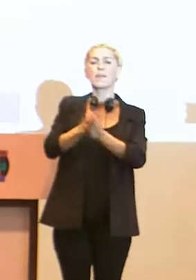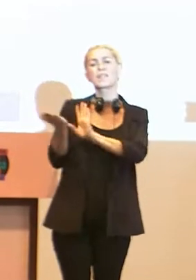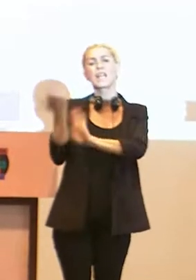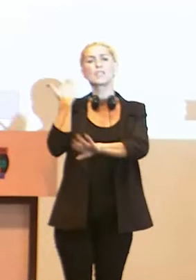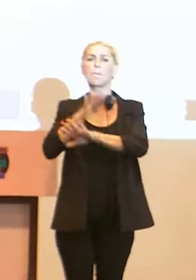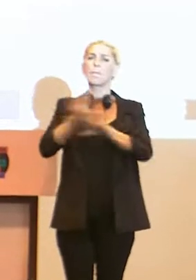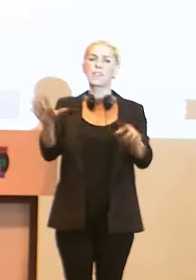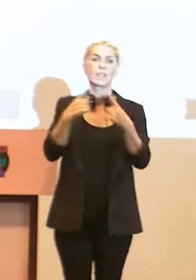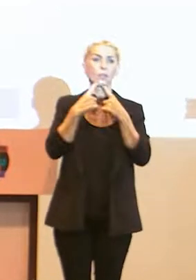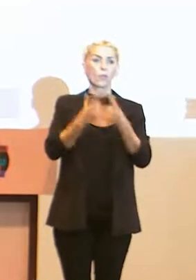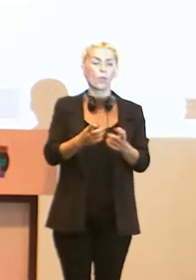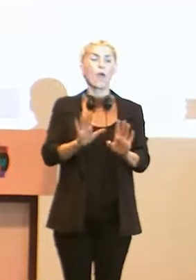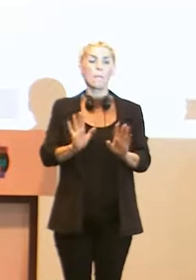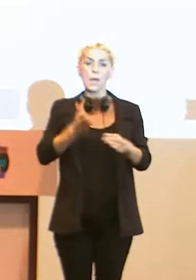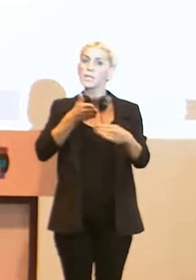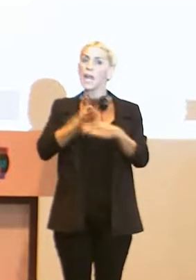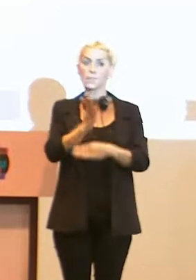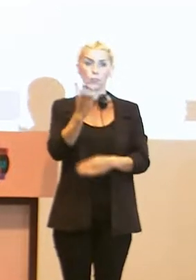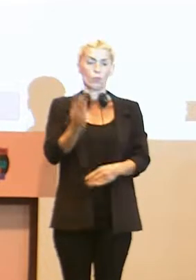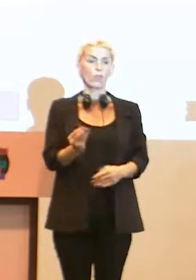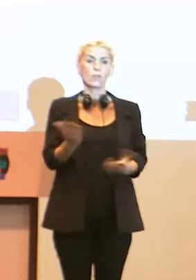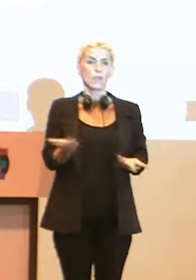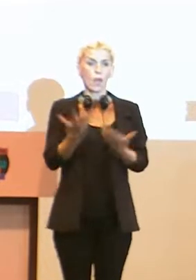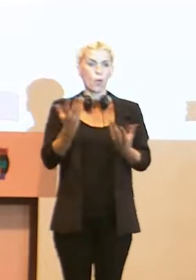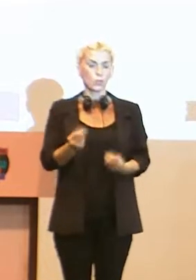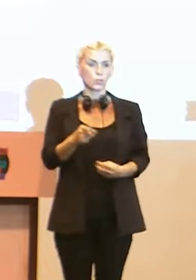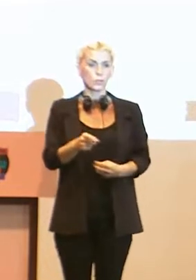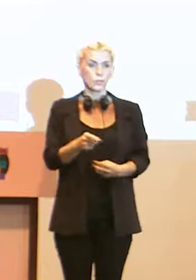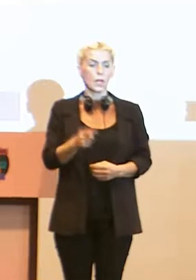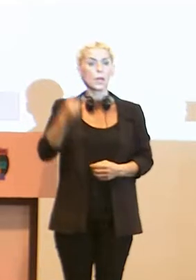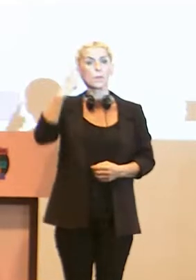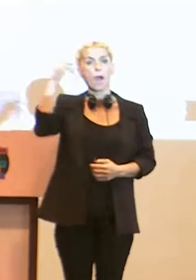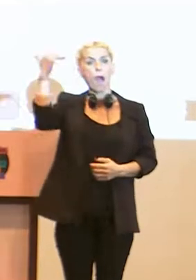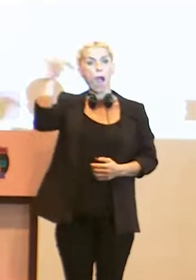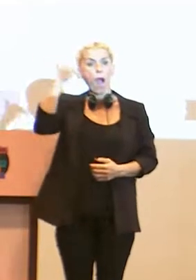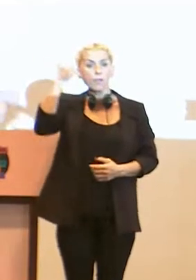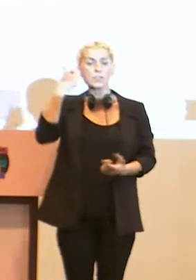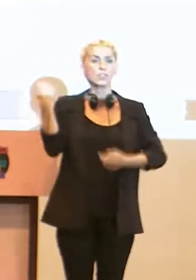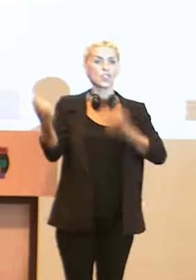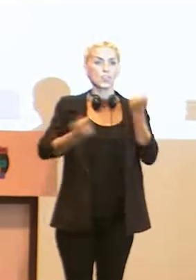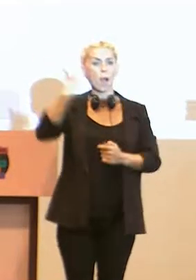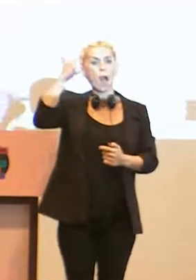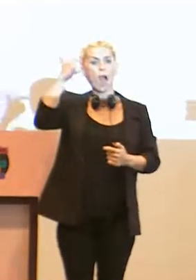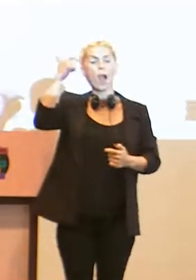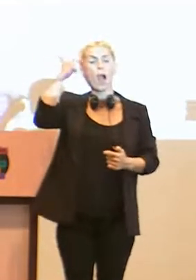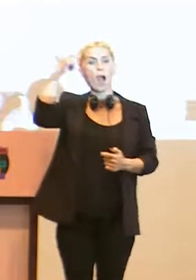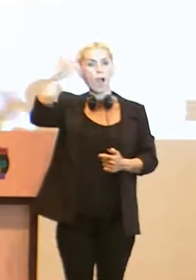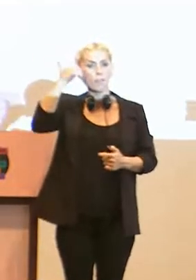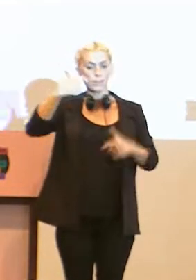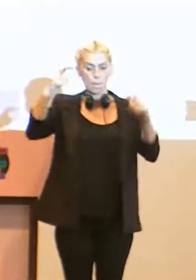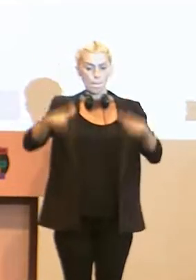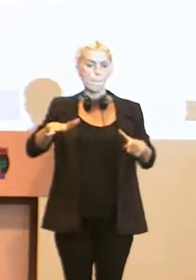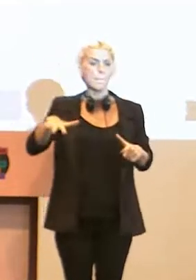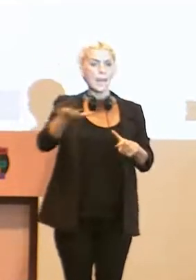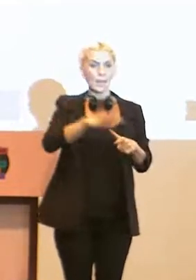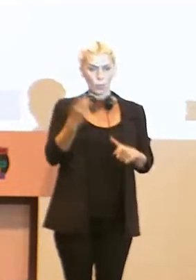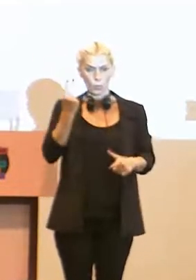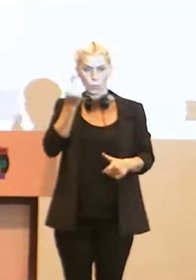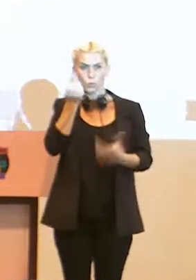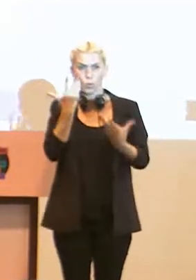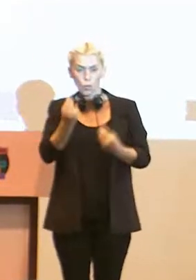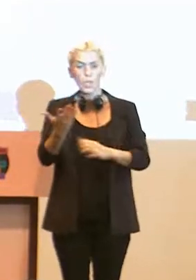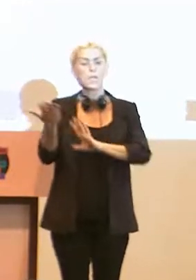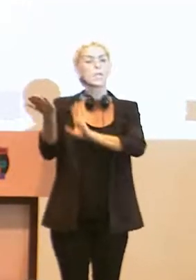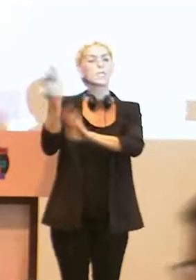by some people especially the politicians however the thing is when it's when we forget